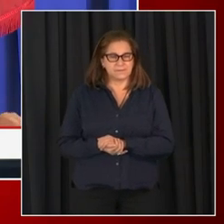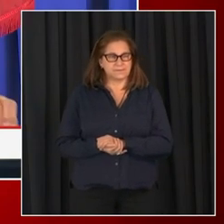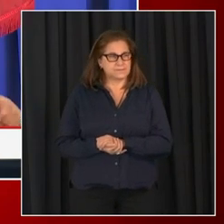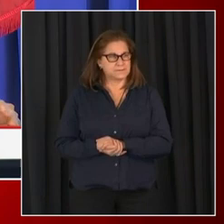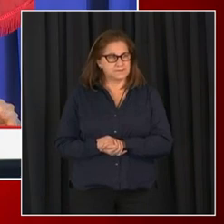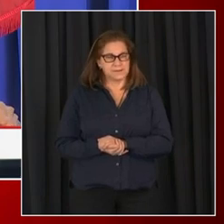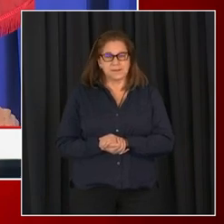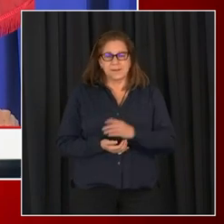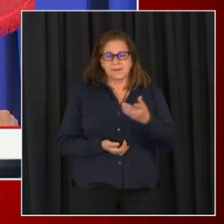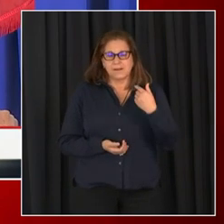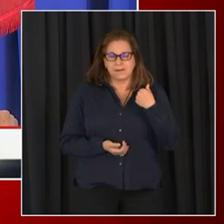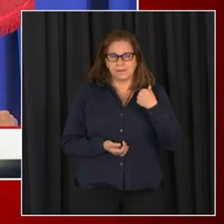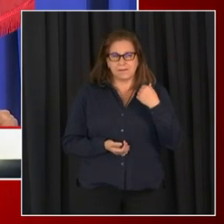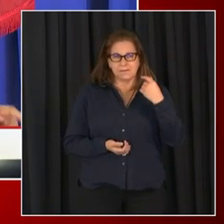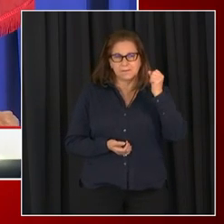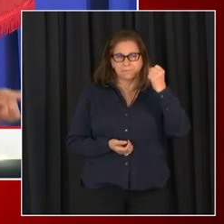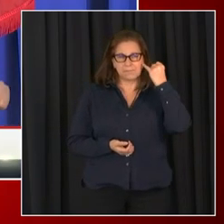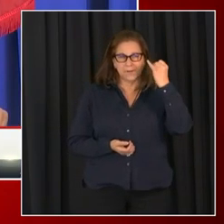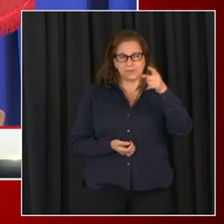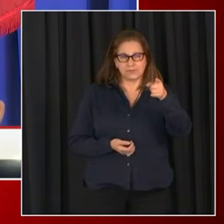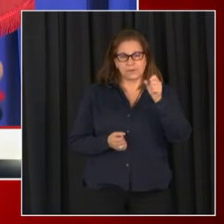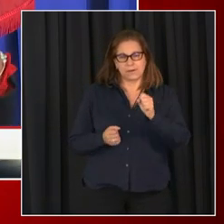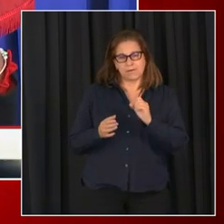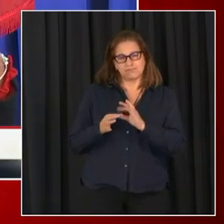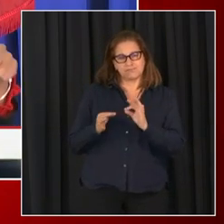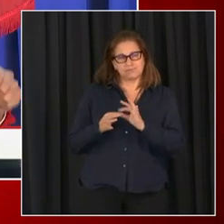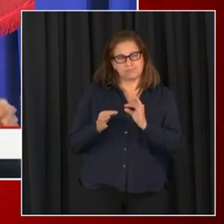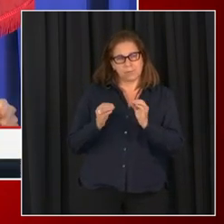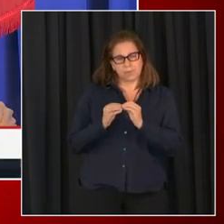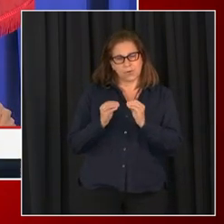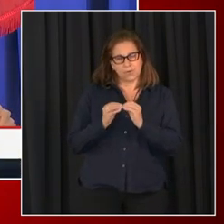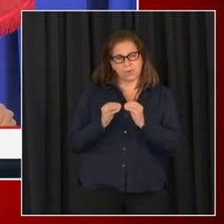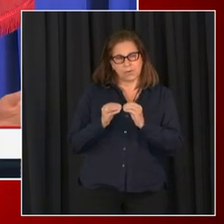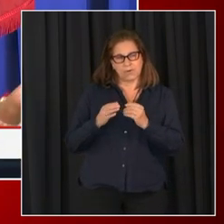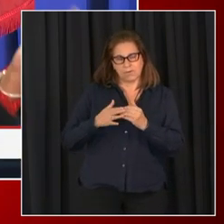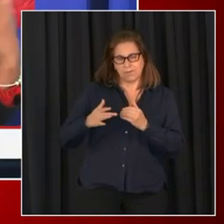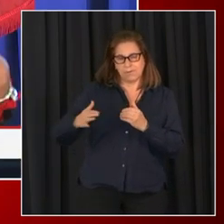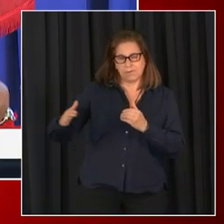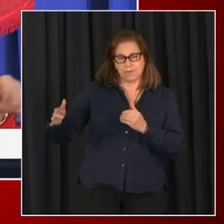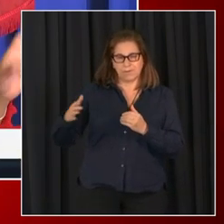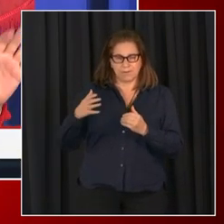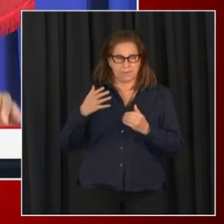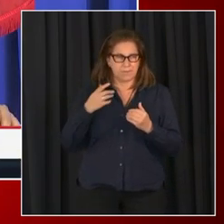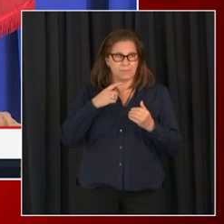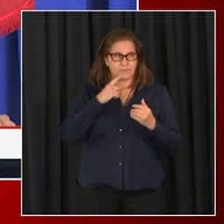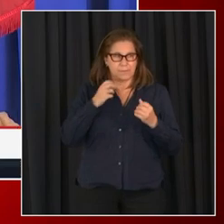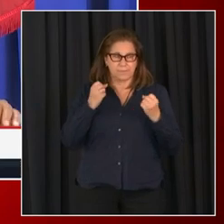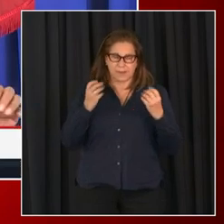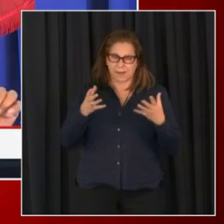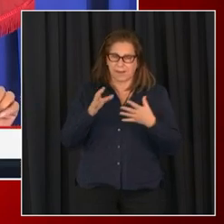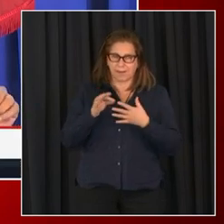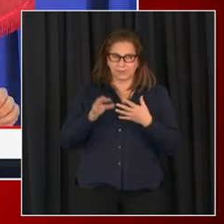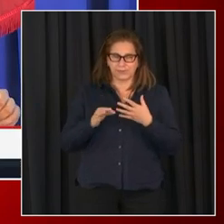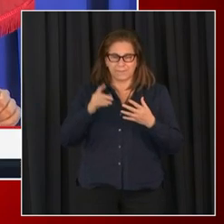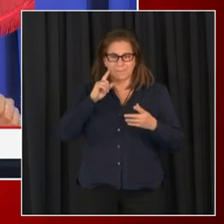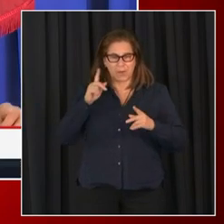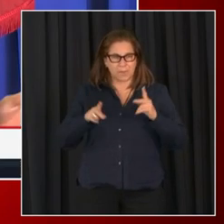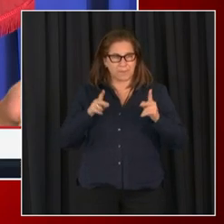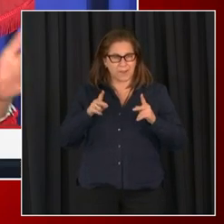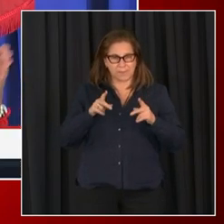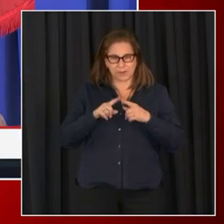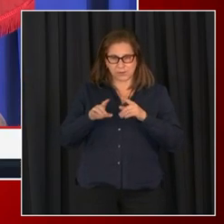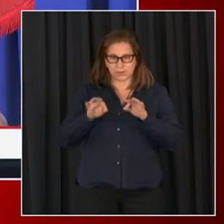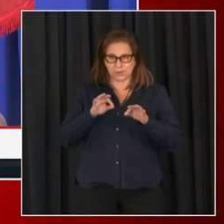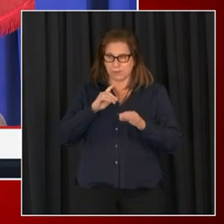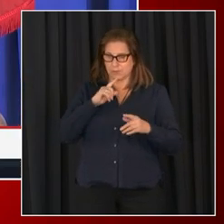window shopping, but that allows DC residents to go to DC Health Link and start to shop the various